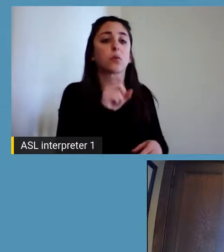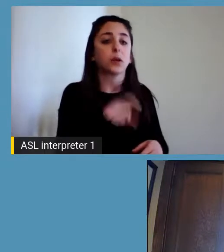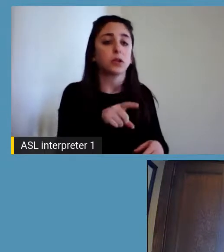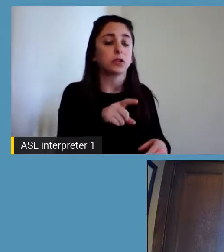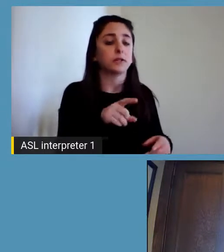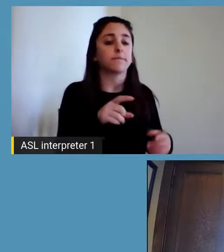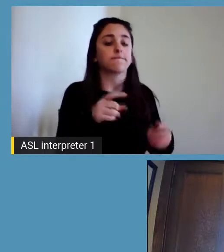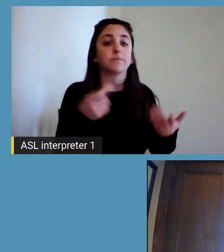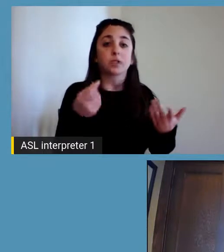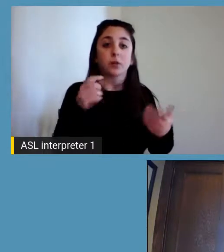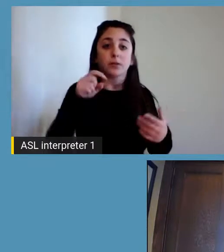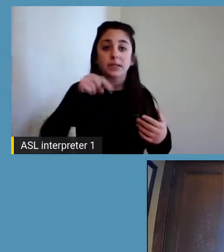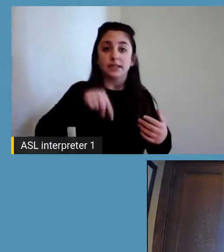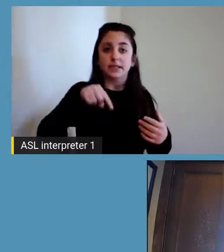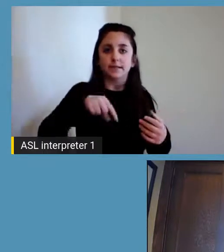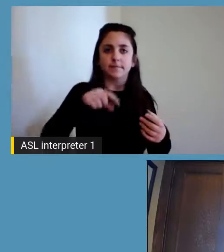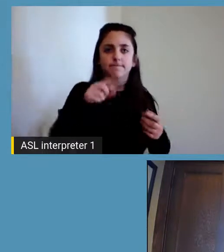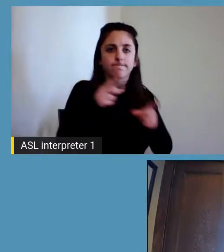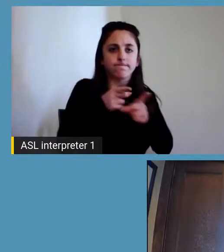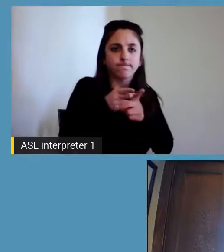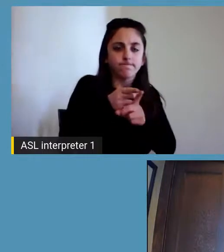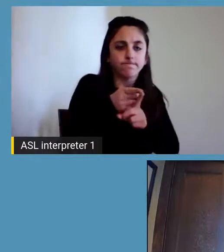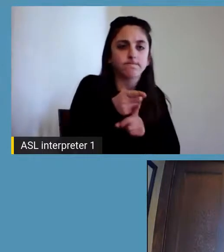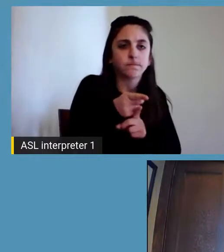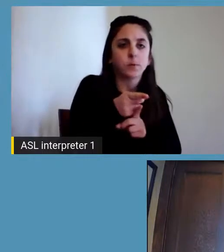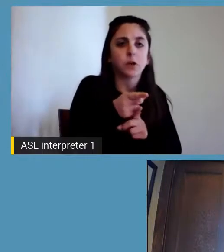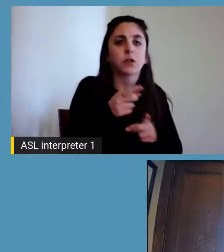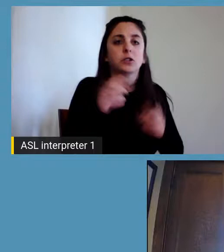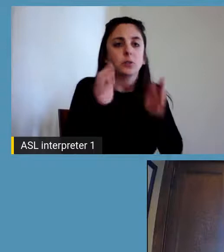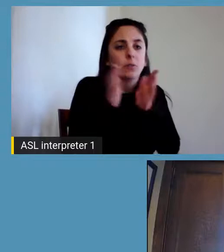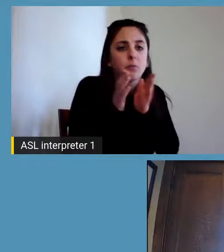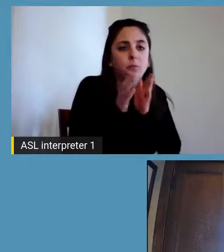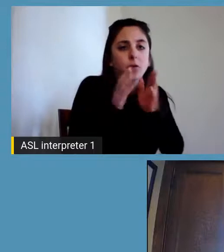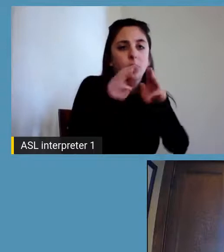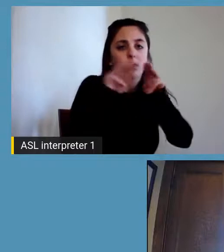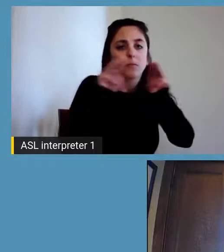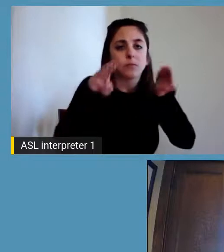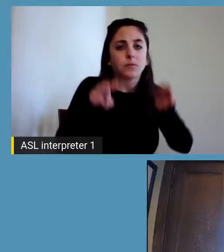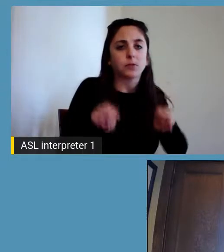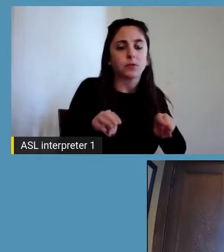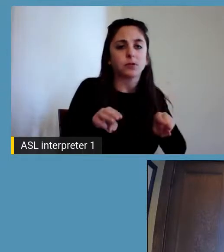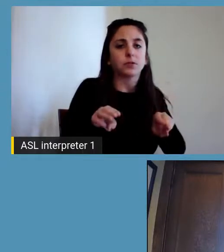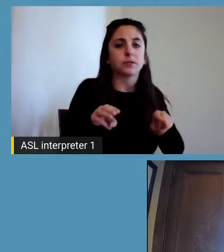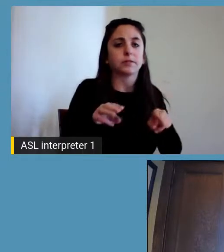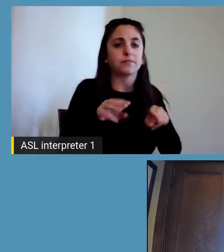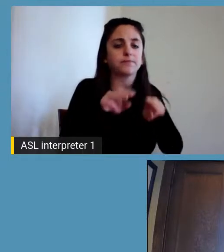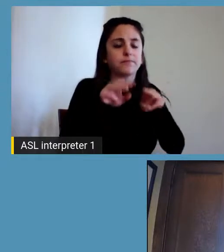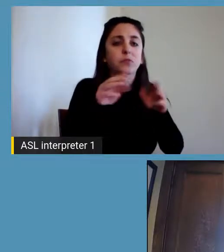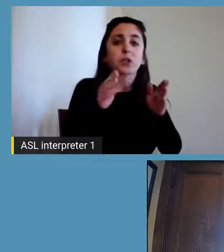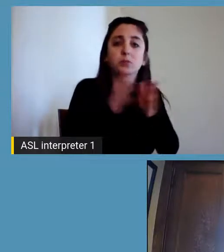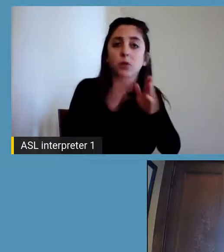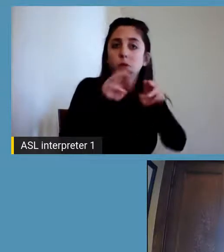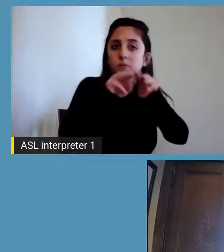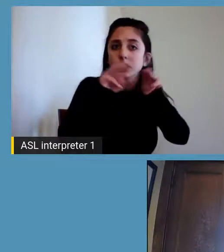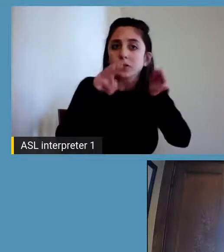small museums, and I think translating what you're talking about into, what small museums can do to actually take advantage of